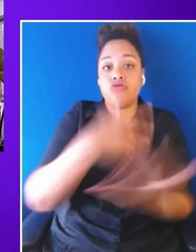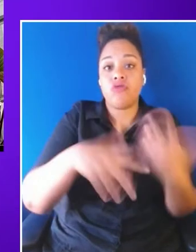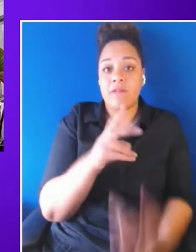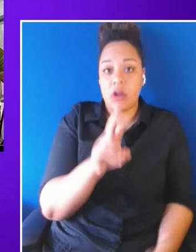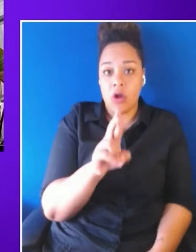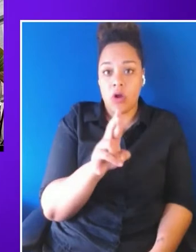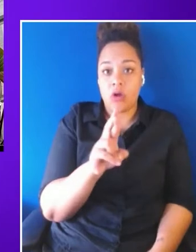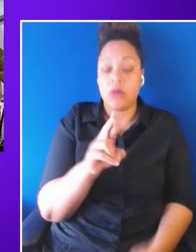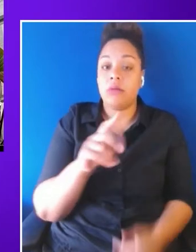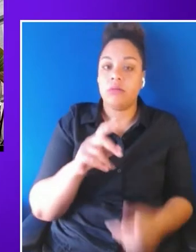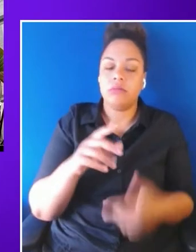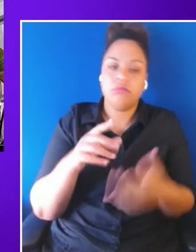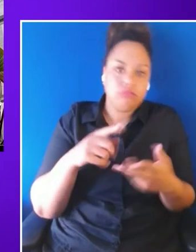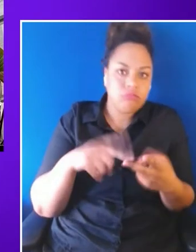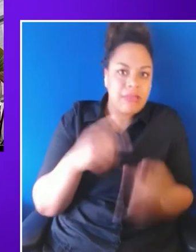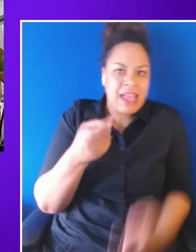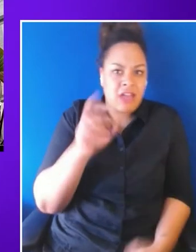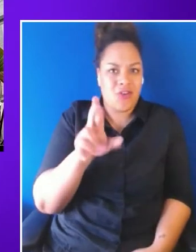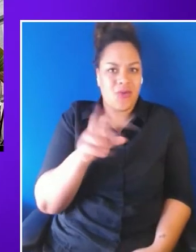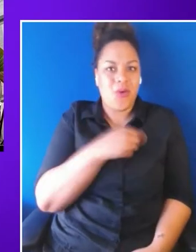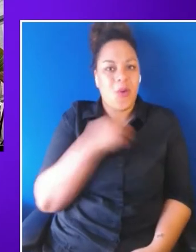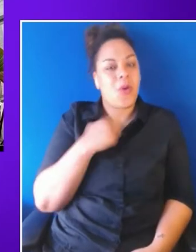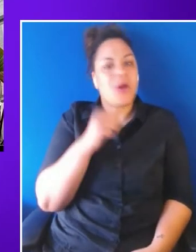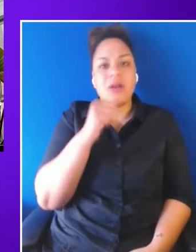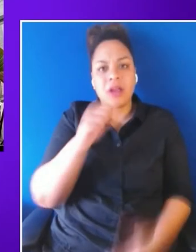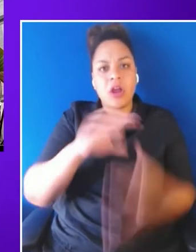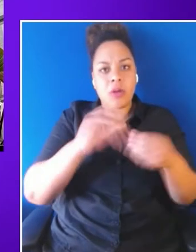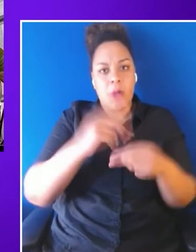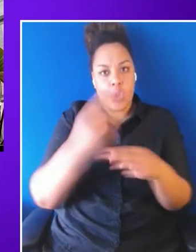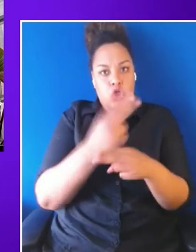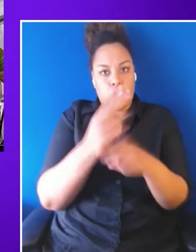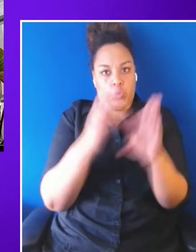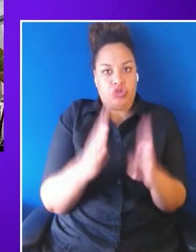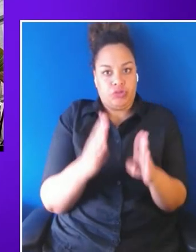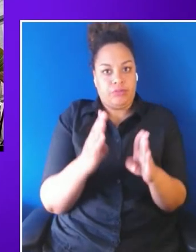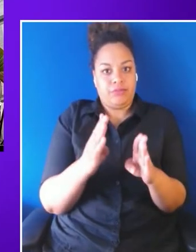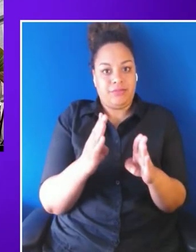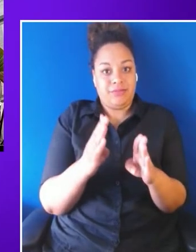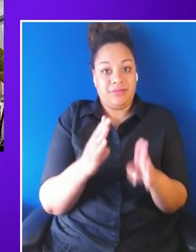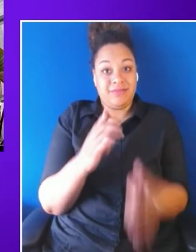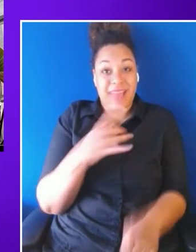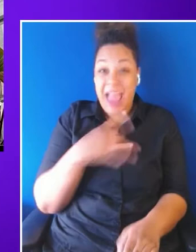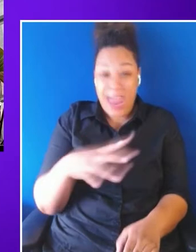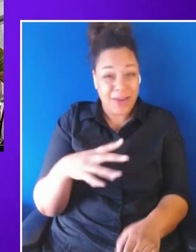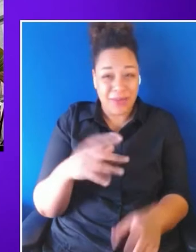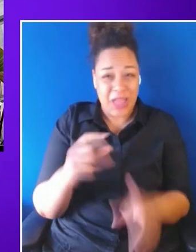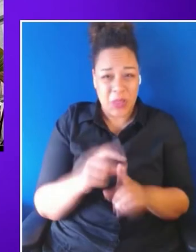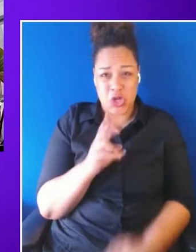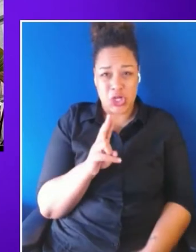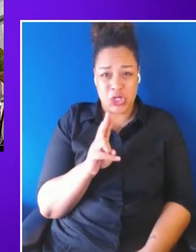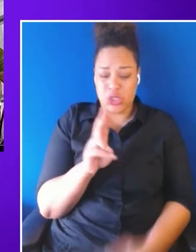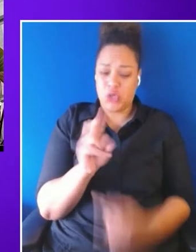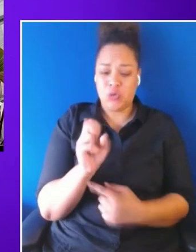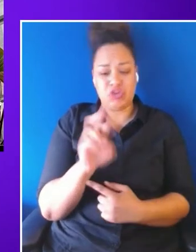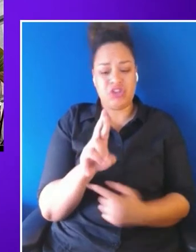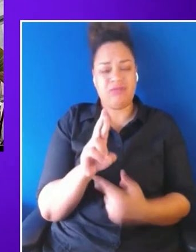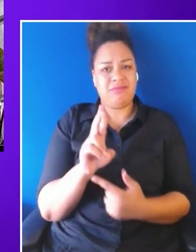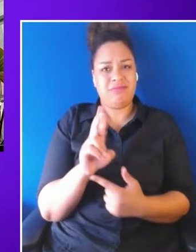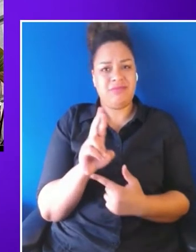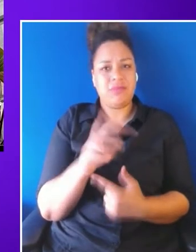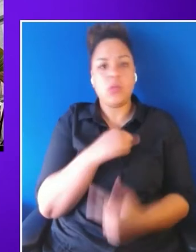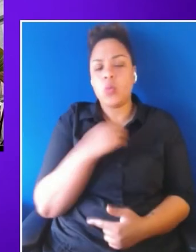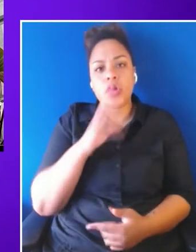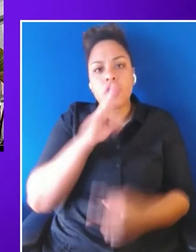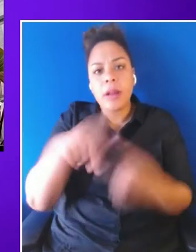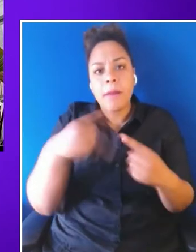in general, we're no longer talking about users. I actually don't even like being called a user. We're talking about participants.